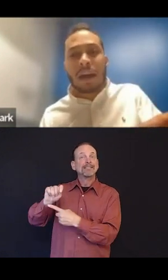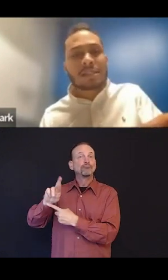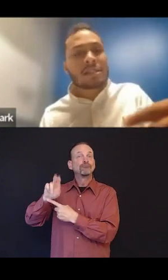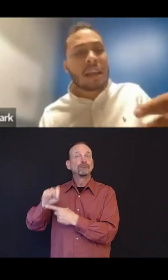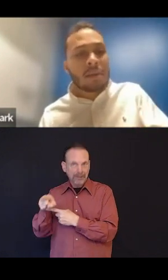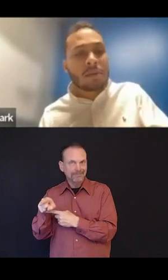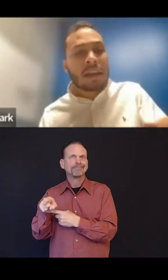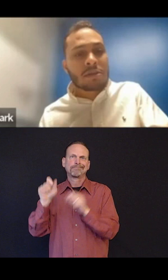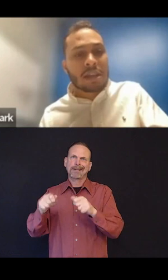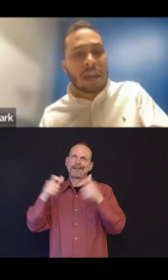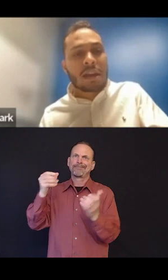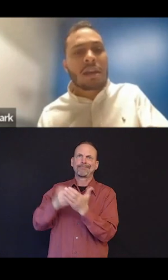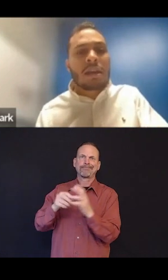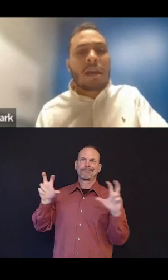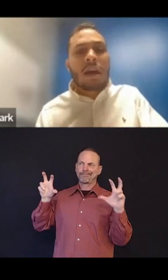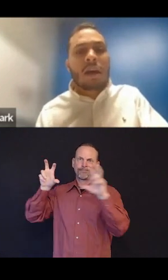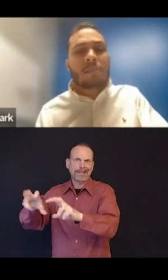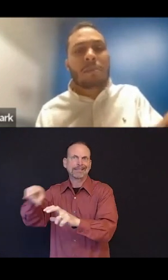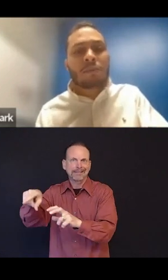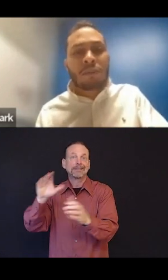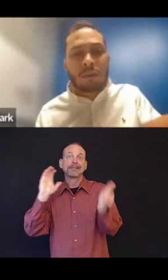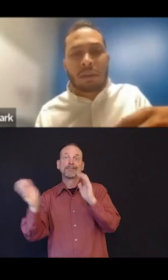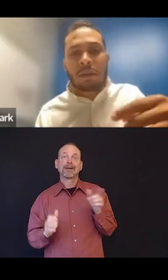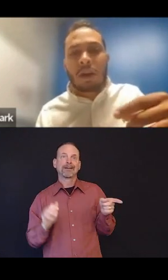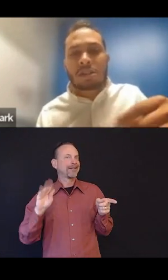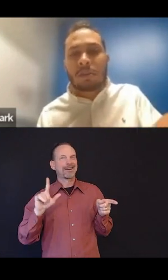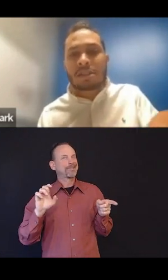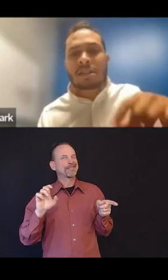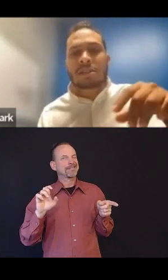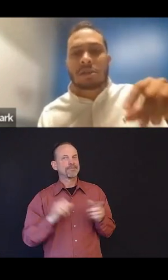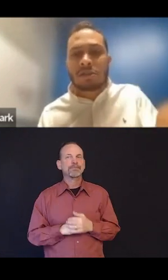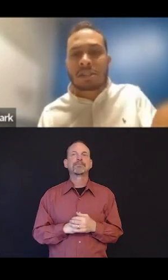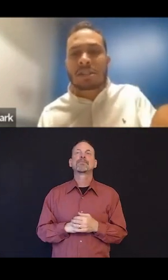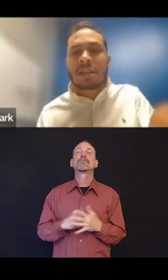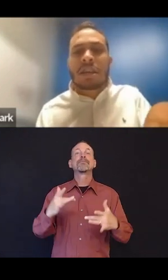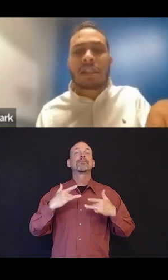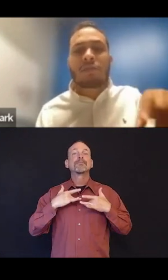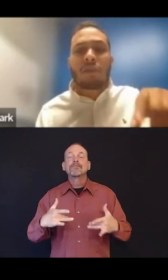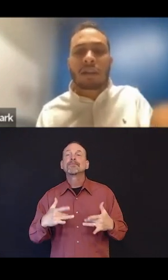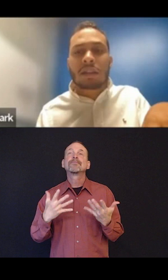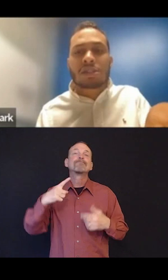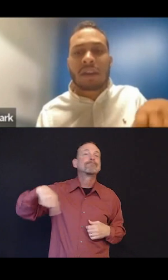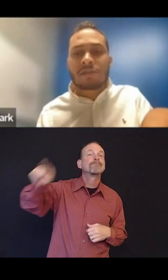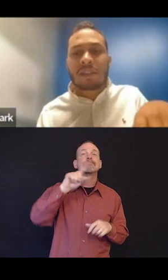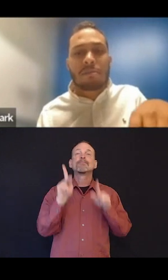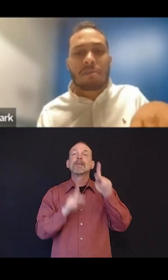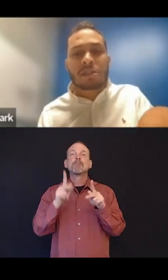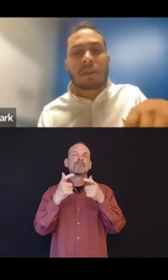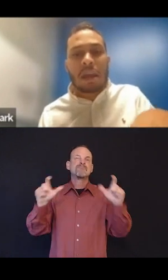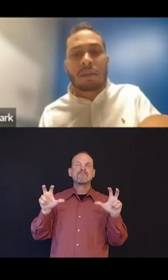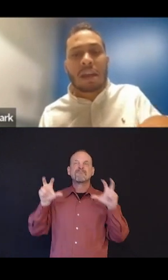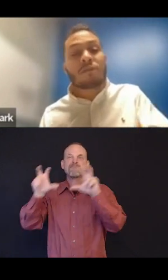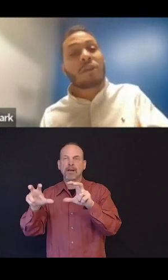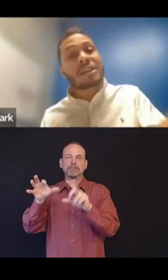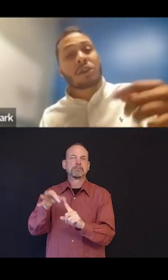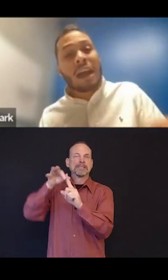annual deposits than ABLE accounts can. And people frequently put large deposits into a trust and then regularly transfer that money to